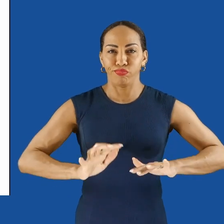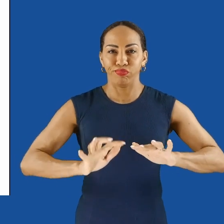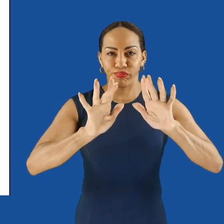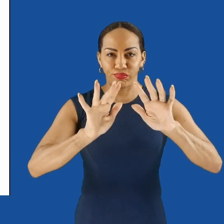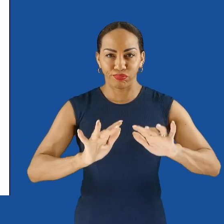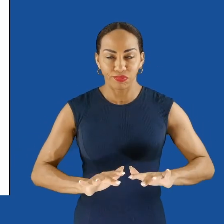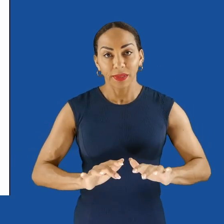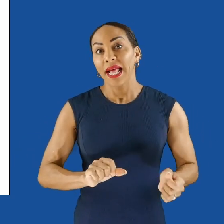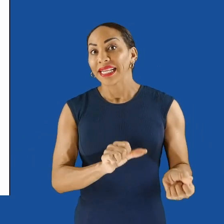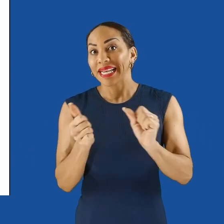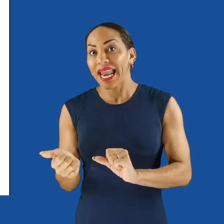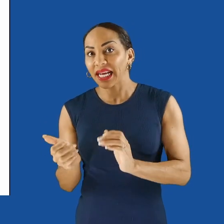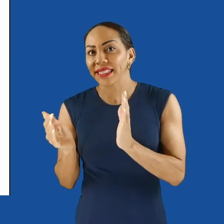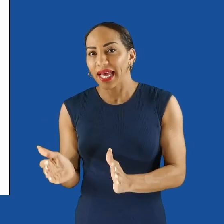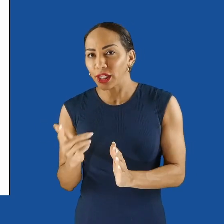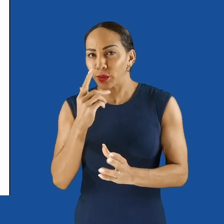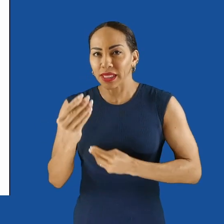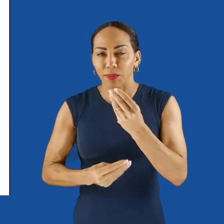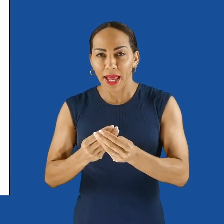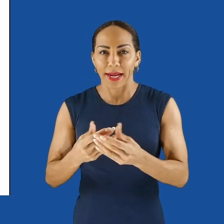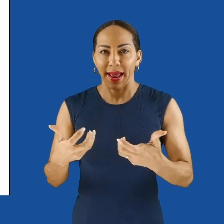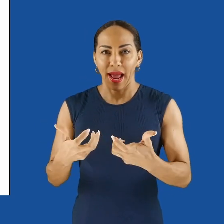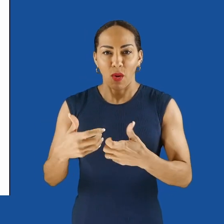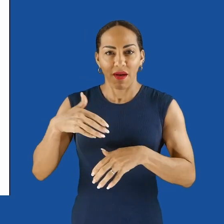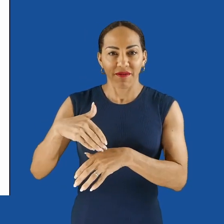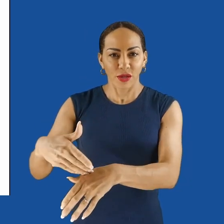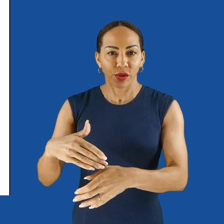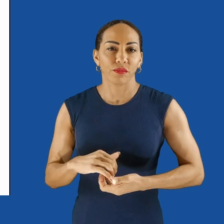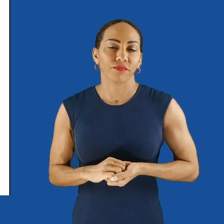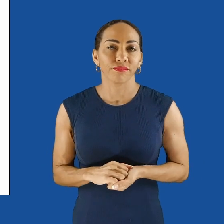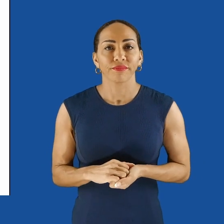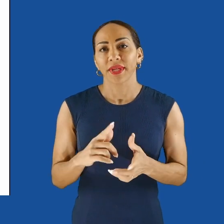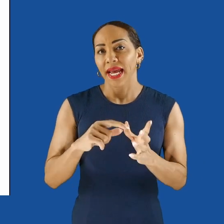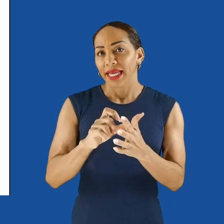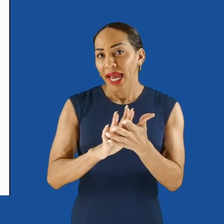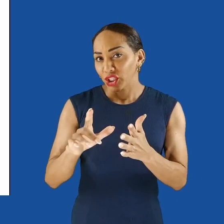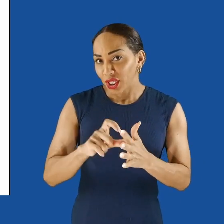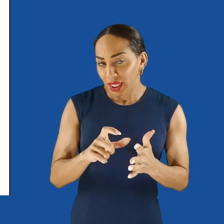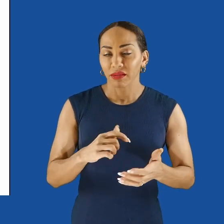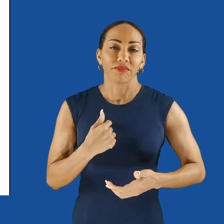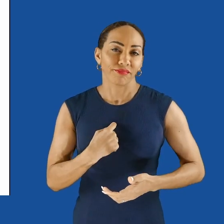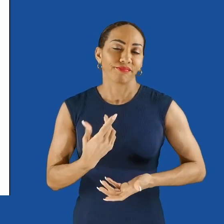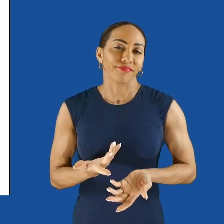they affect you in the next step. So my disabilities and conditions are ADHD,